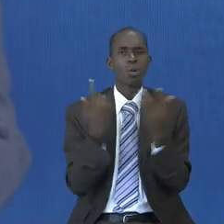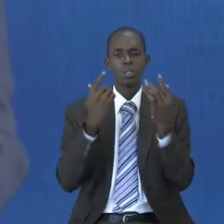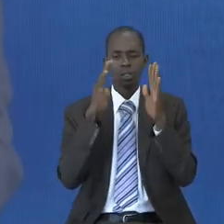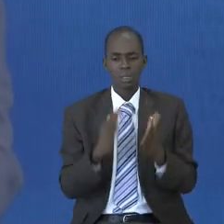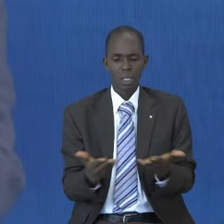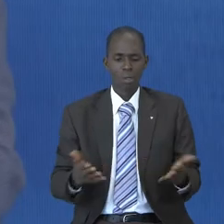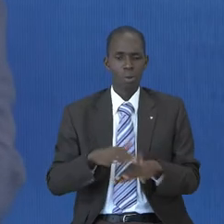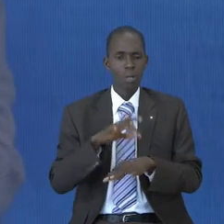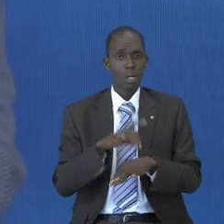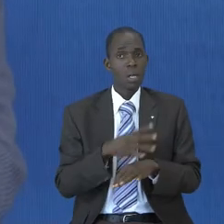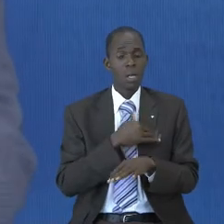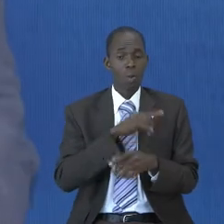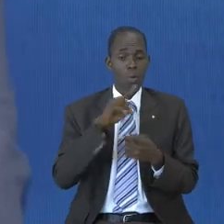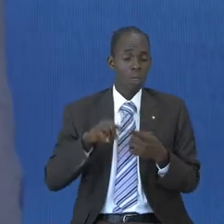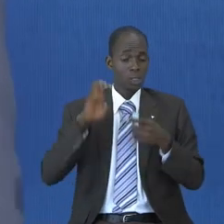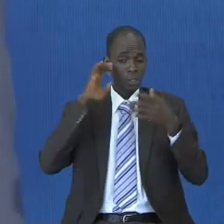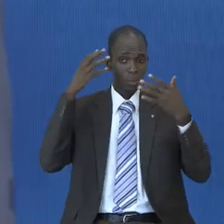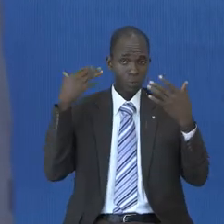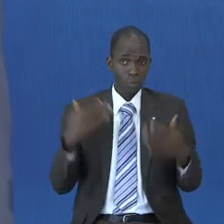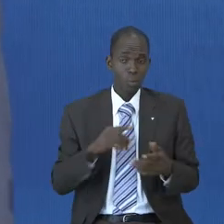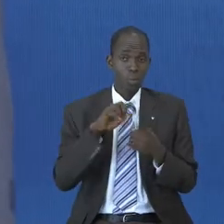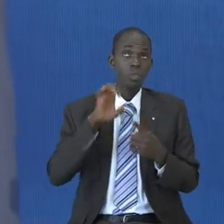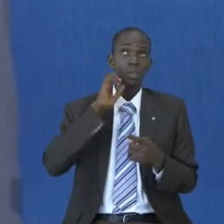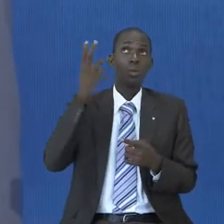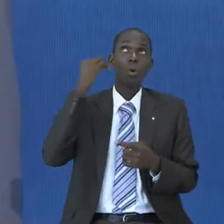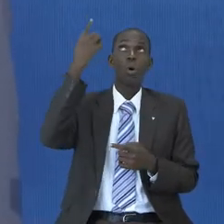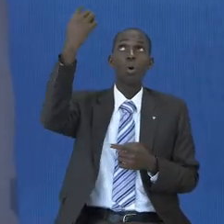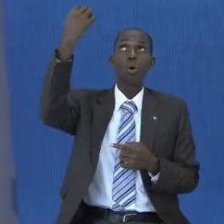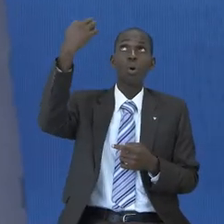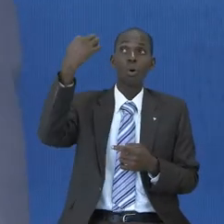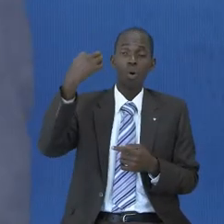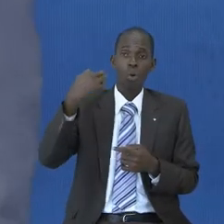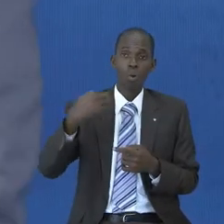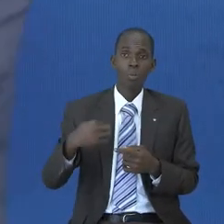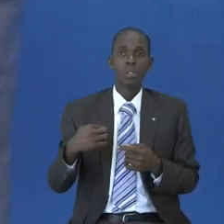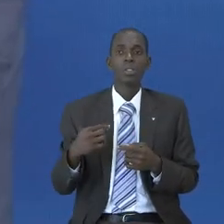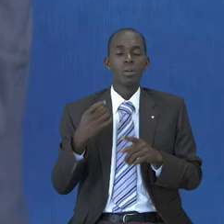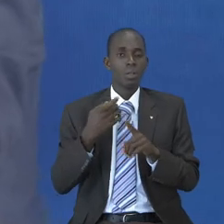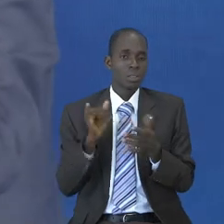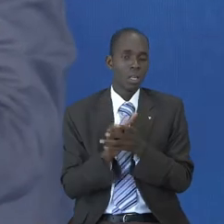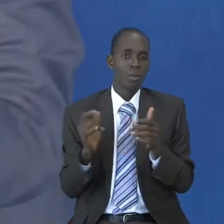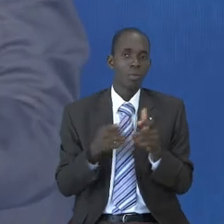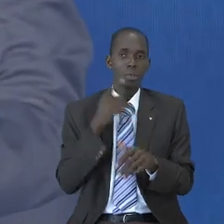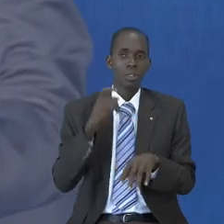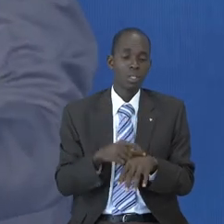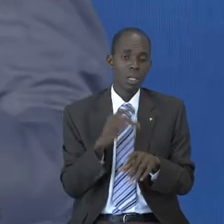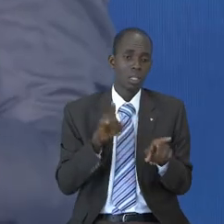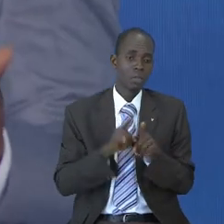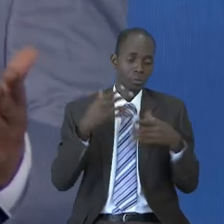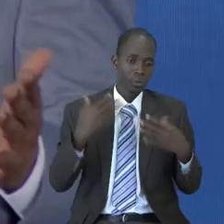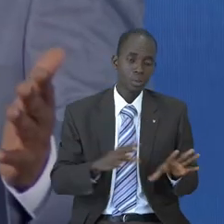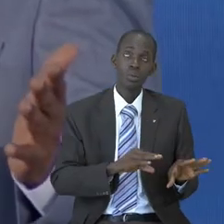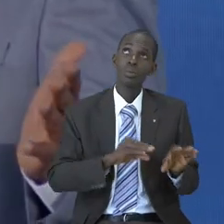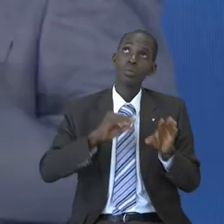he finished, when he was coming that first time, when he ascended to heaven, is then the gates of a